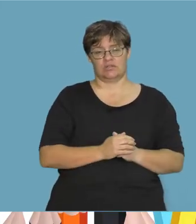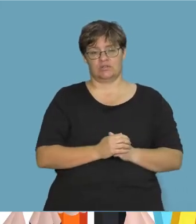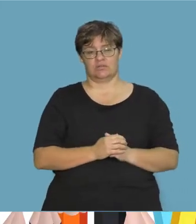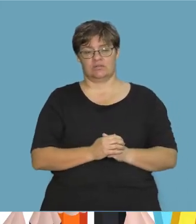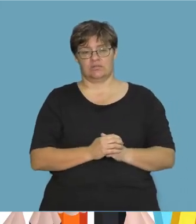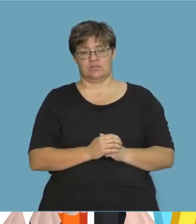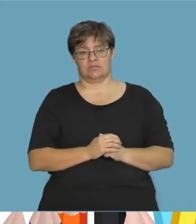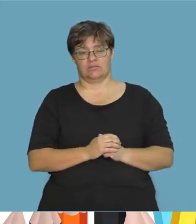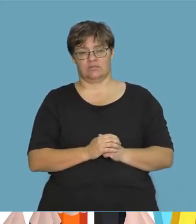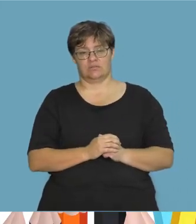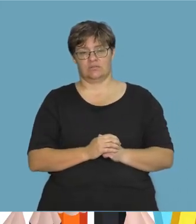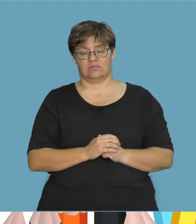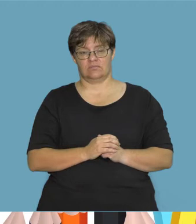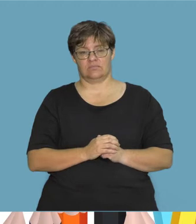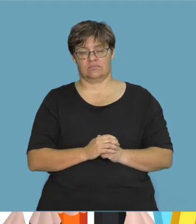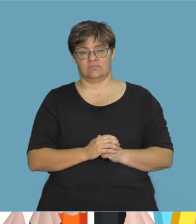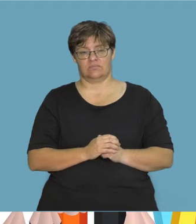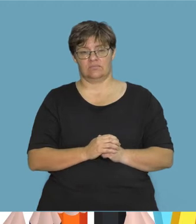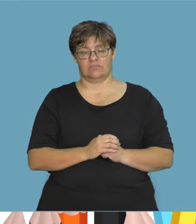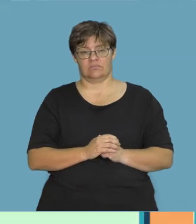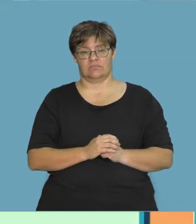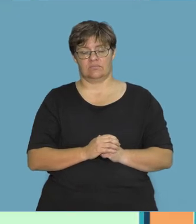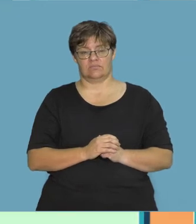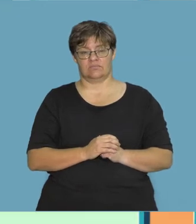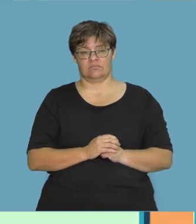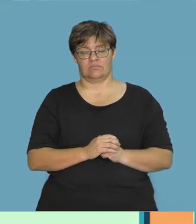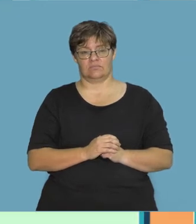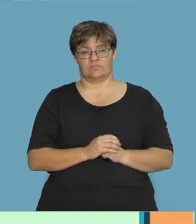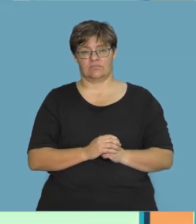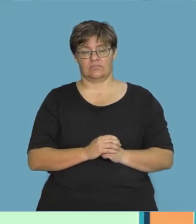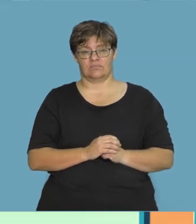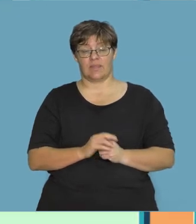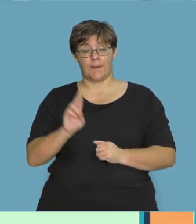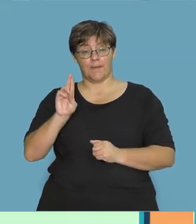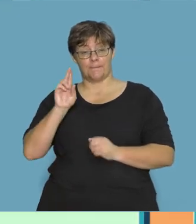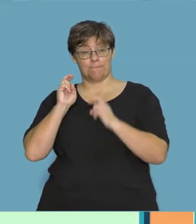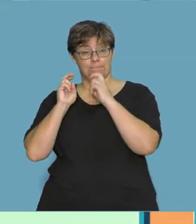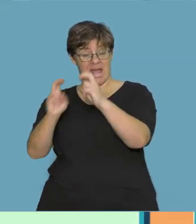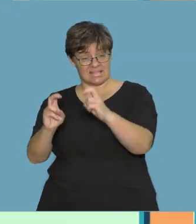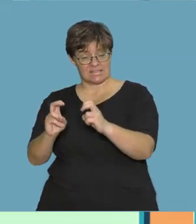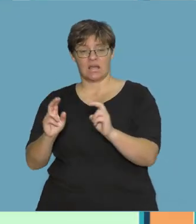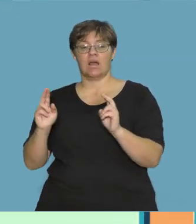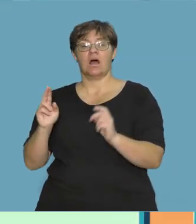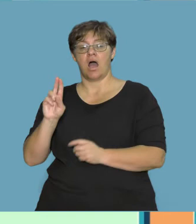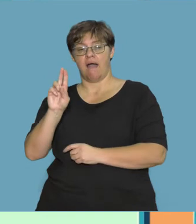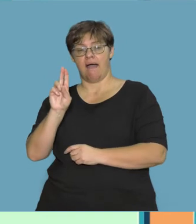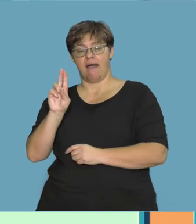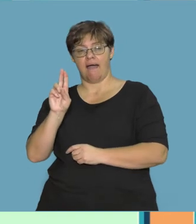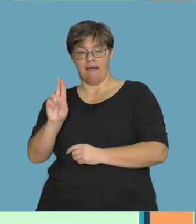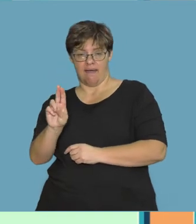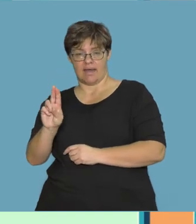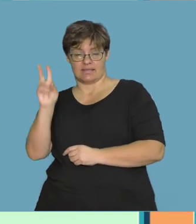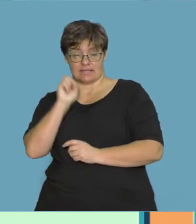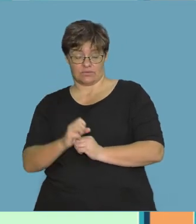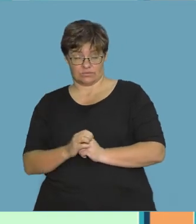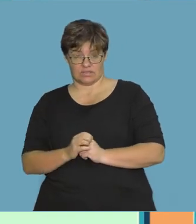In bus, You can hear an sound.